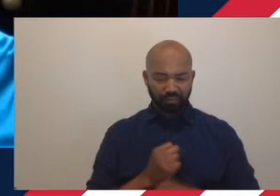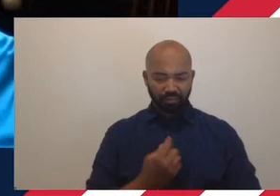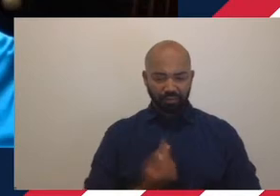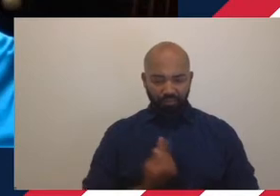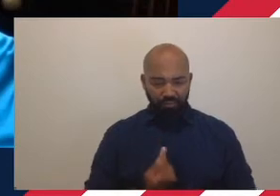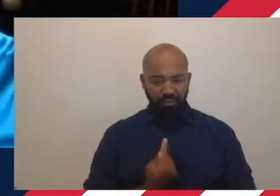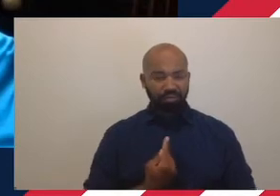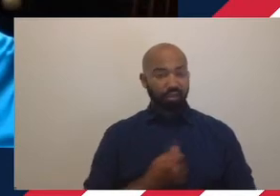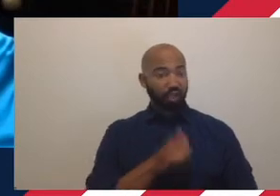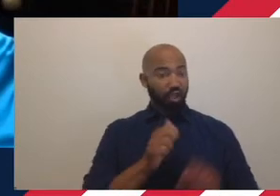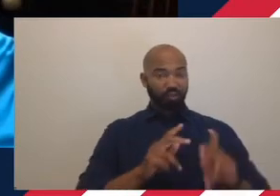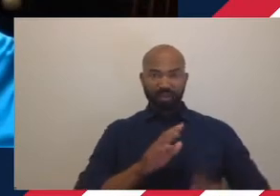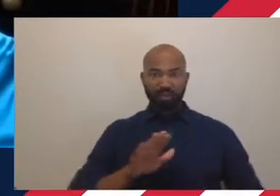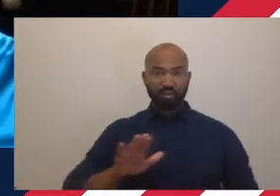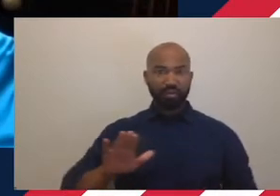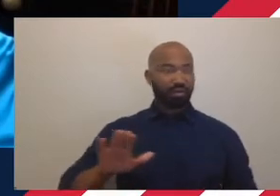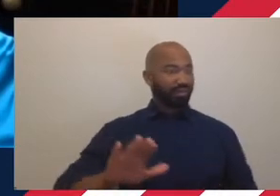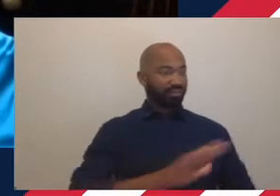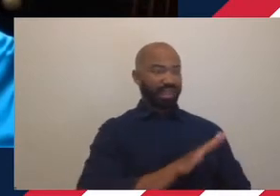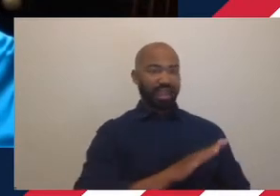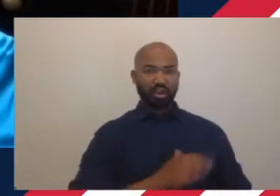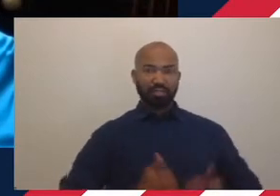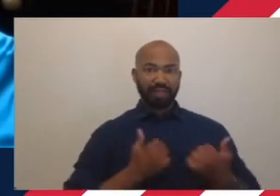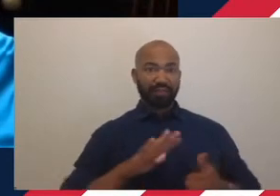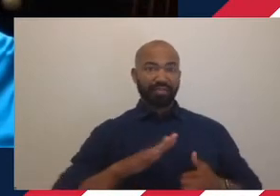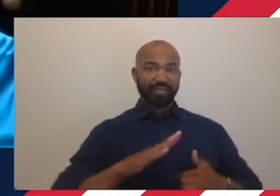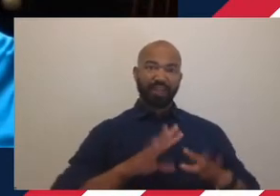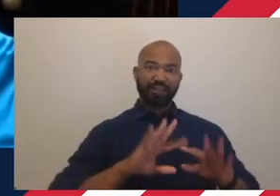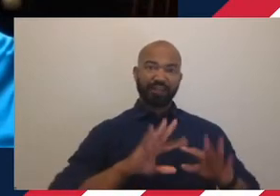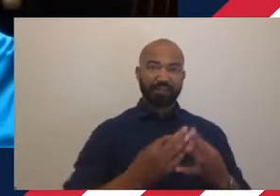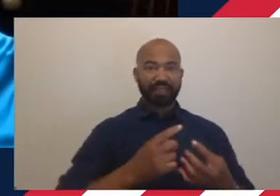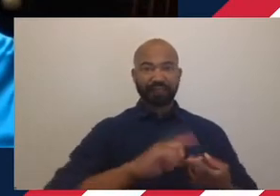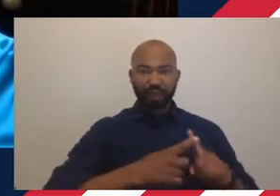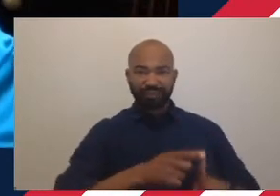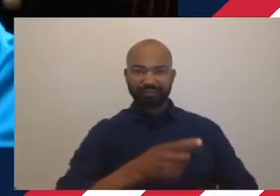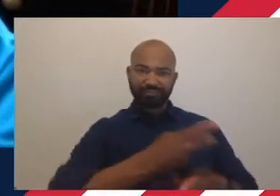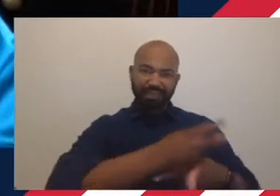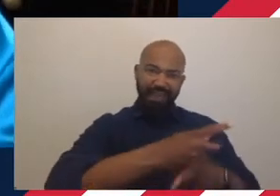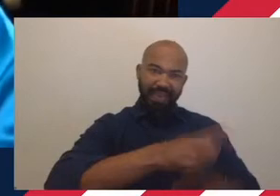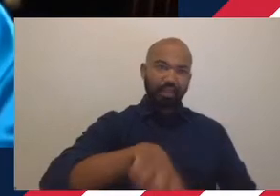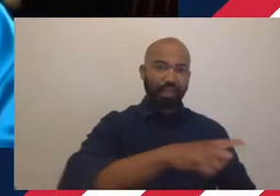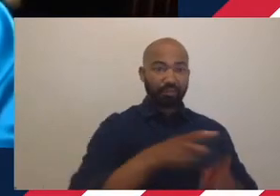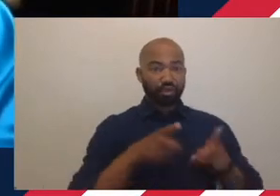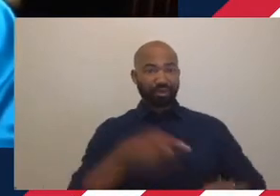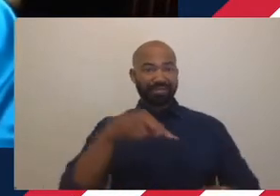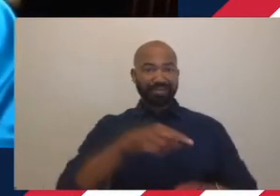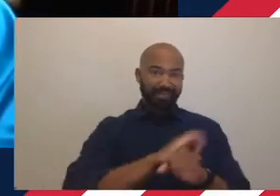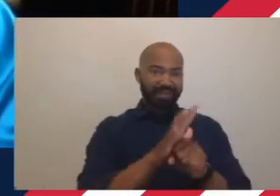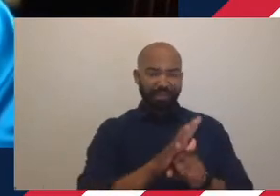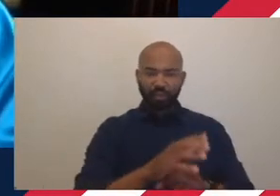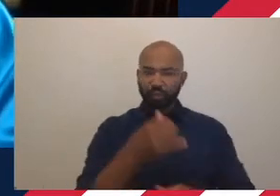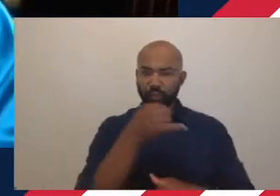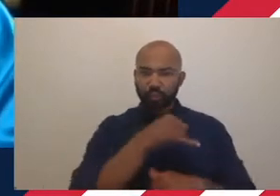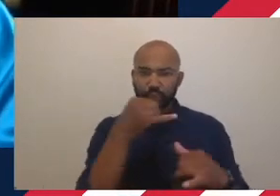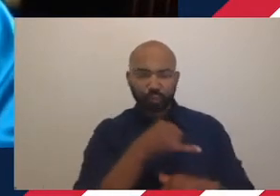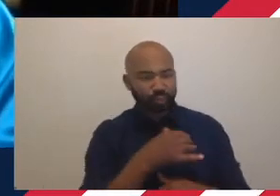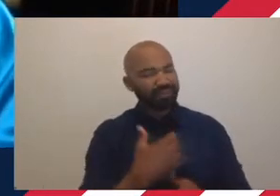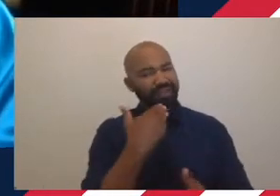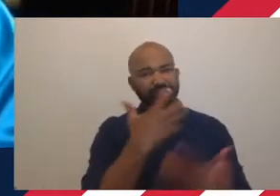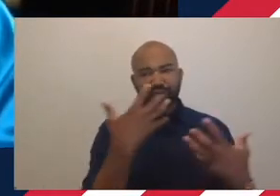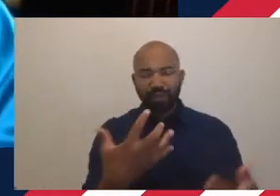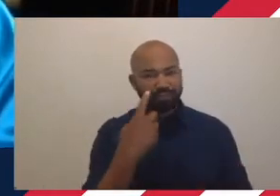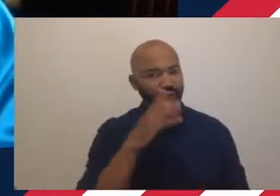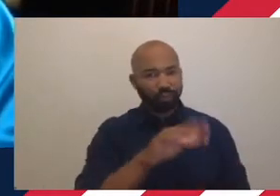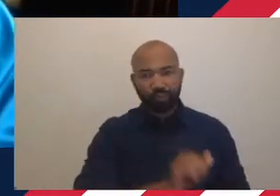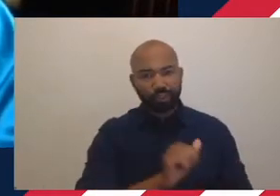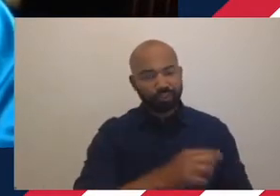people's loved ones, the issues faced by home care workers during the pandemic have mostly been invisible. I'd like to